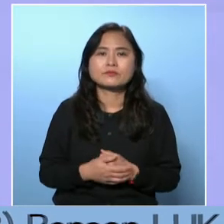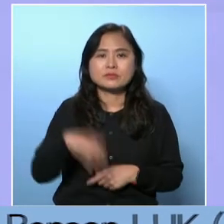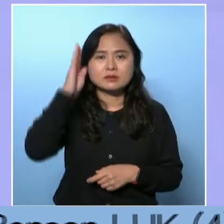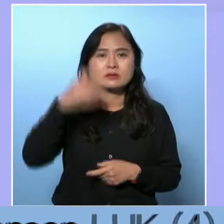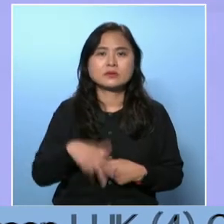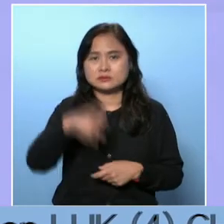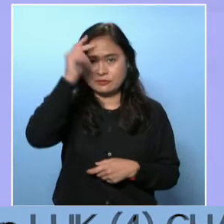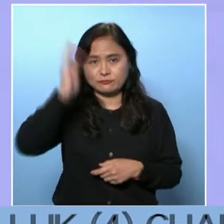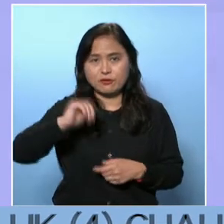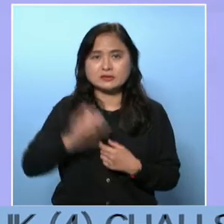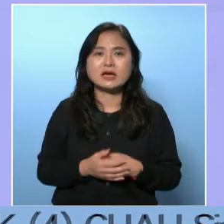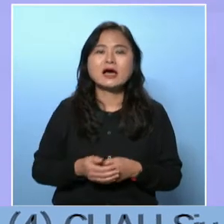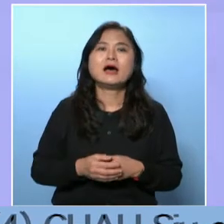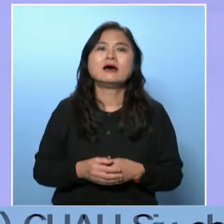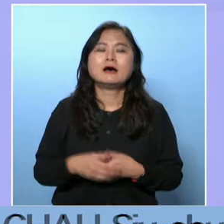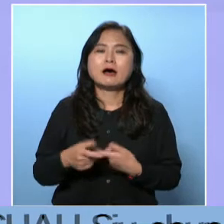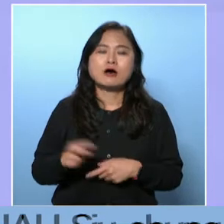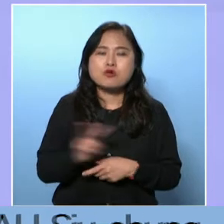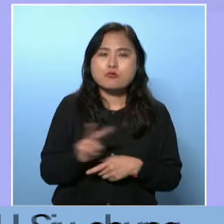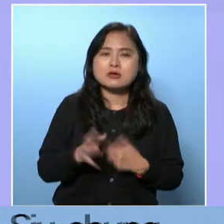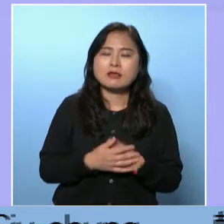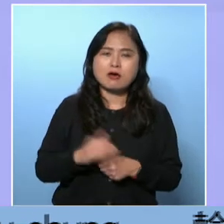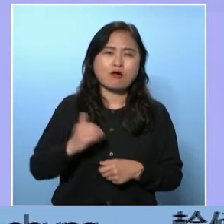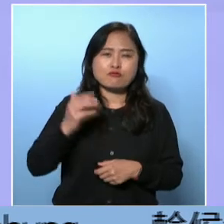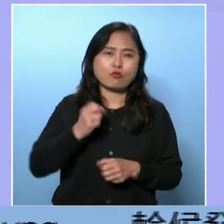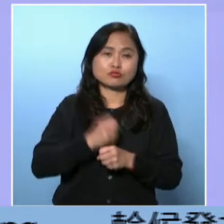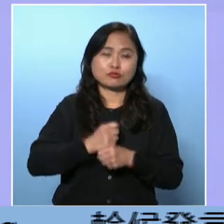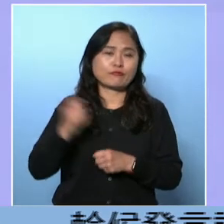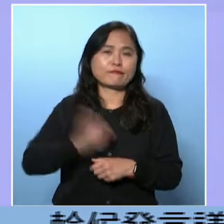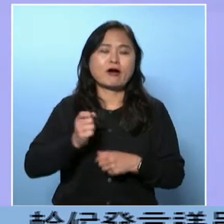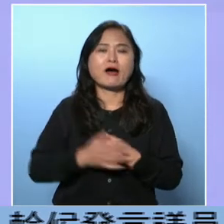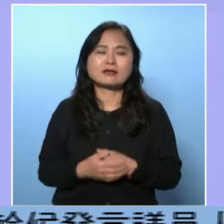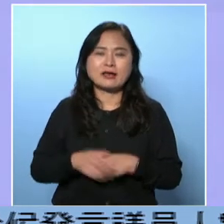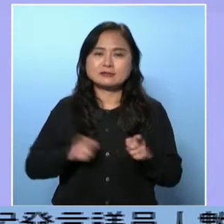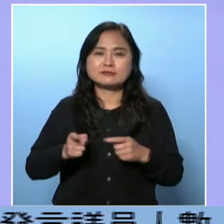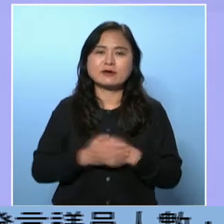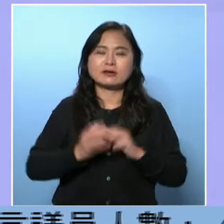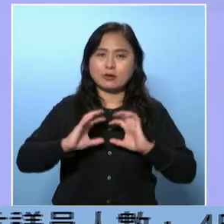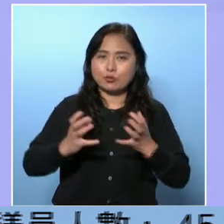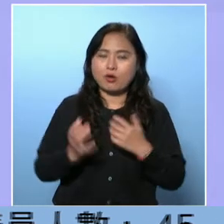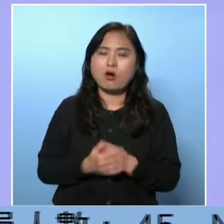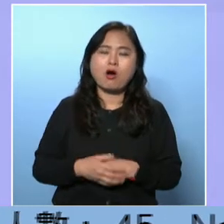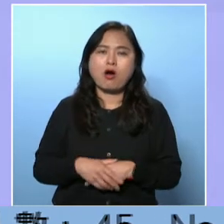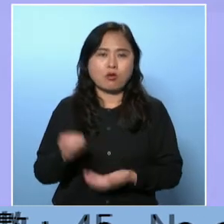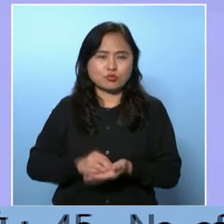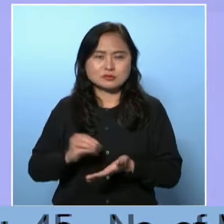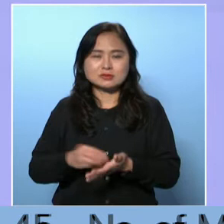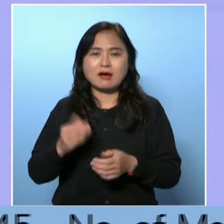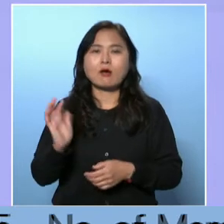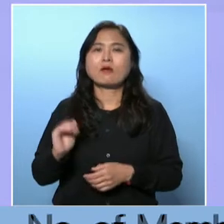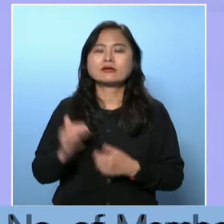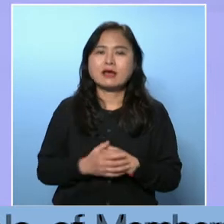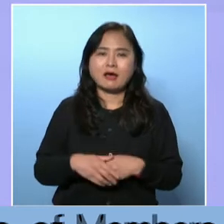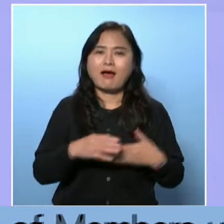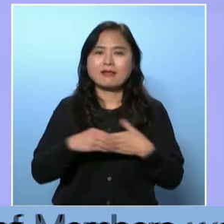the administration. I hope that the administration can set up an efficient, high-level commanding structure